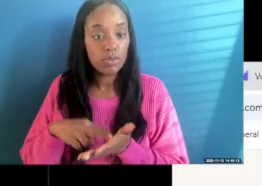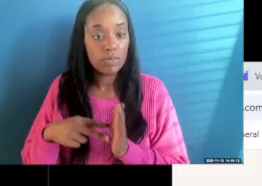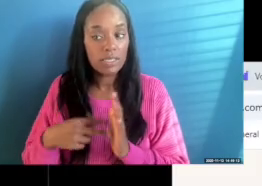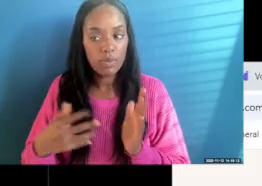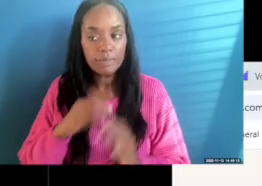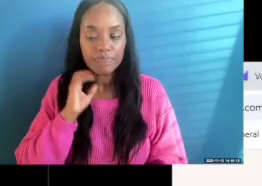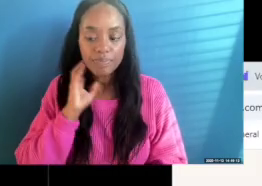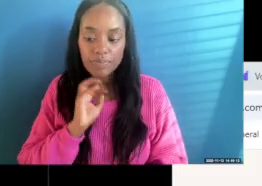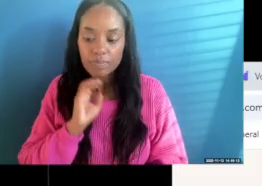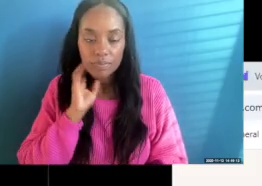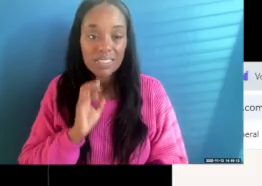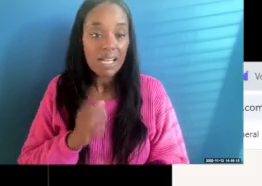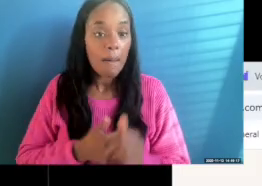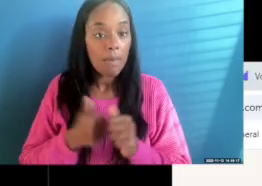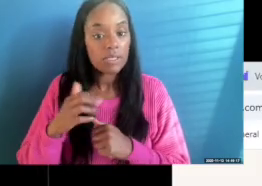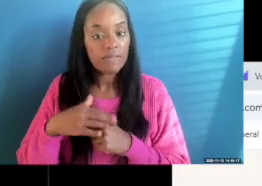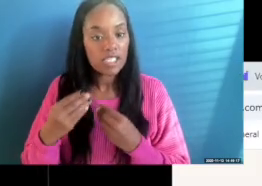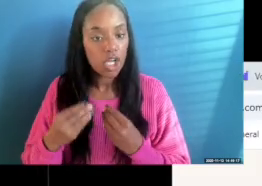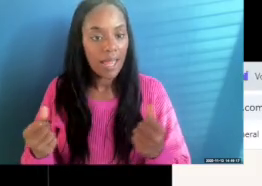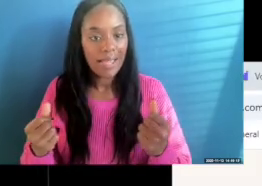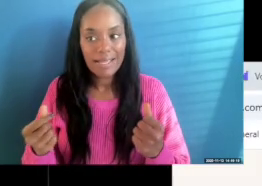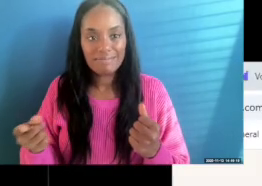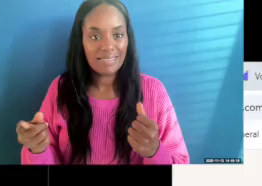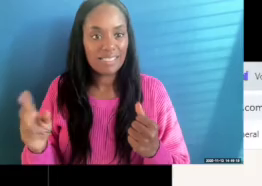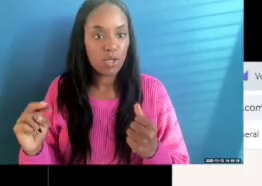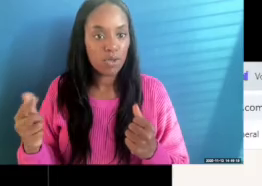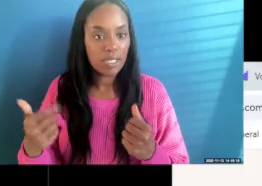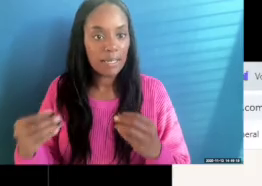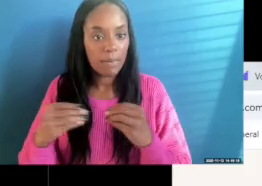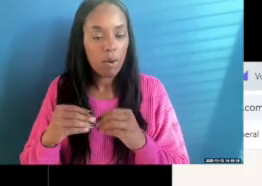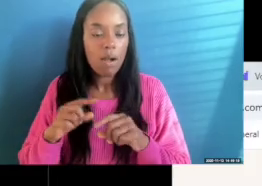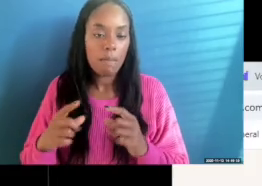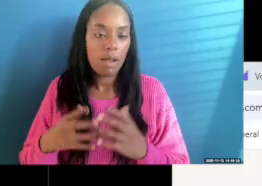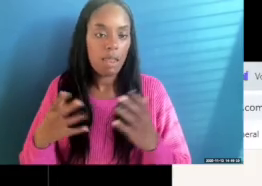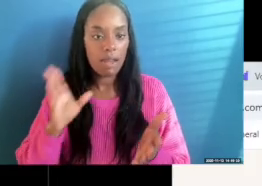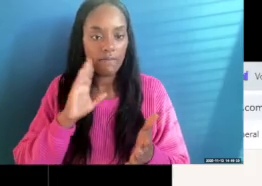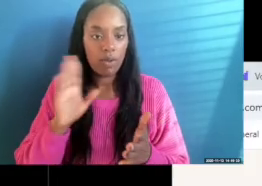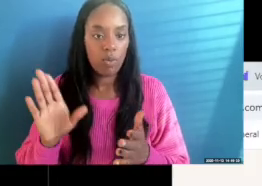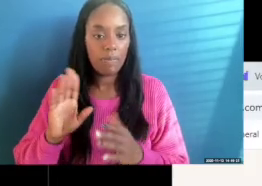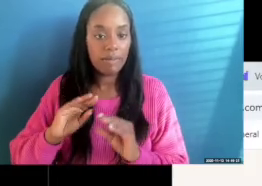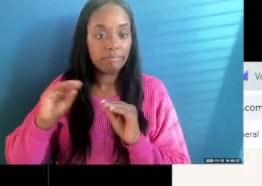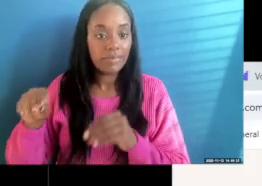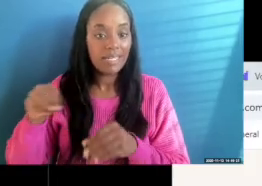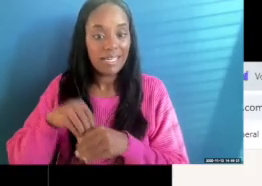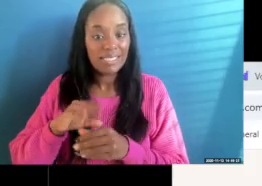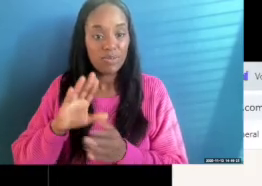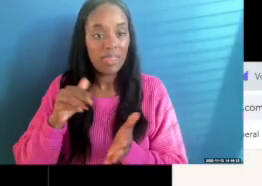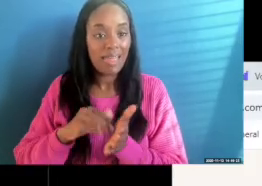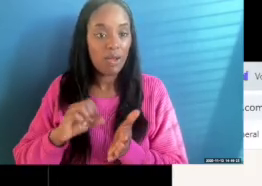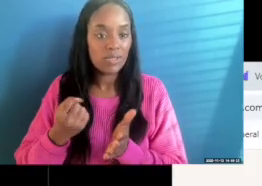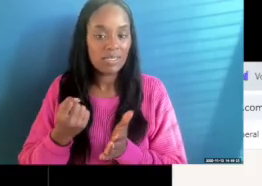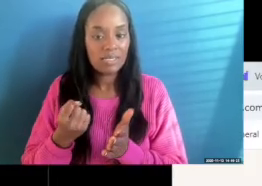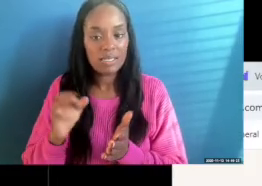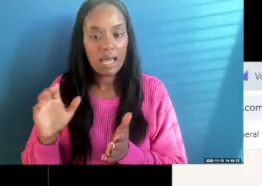I'm in the center of what's going to be over 100,000 acres of solar